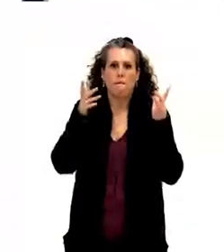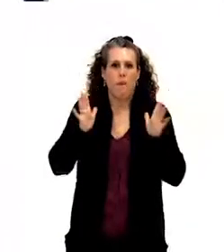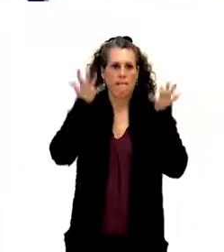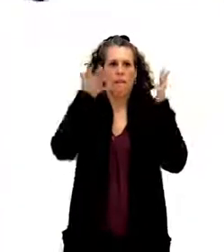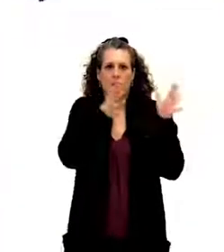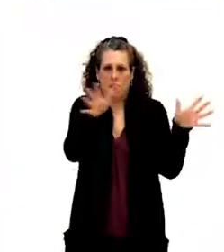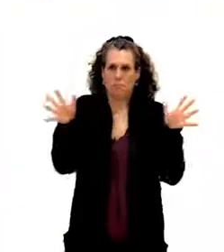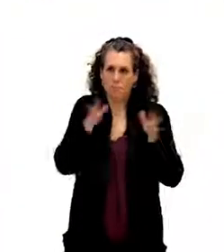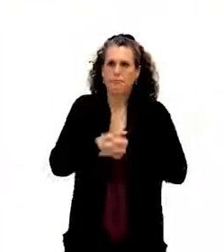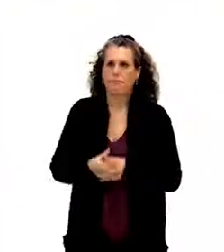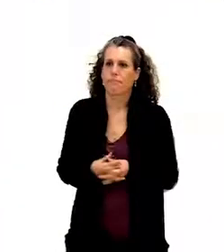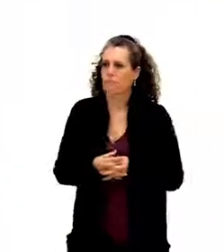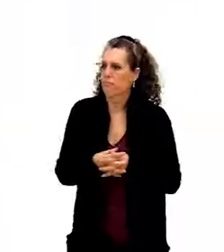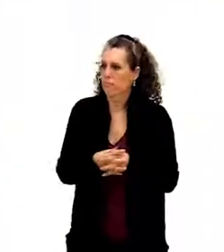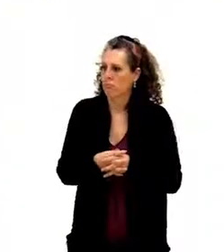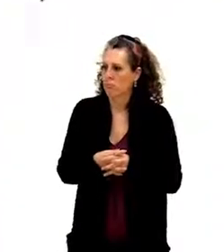As a result,